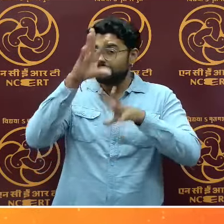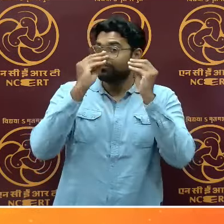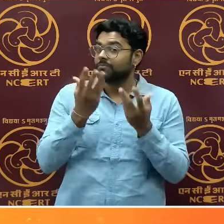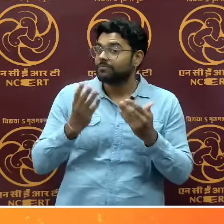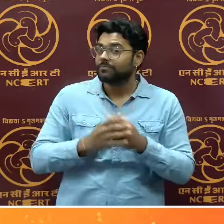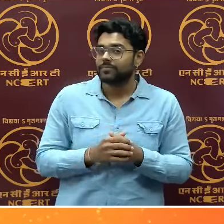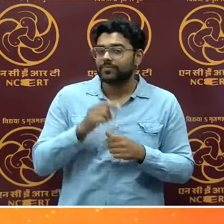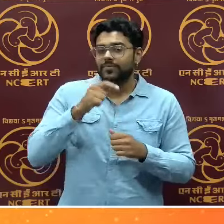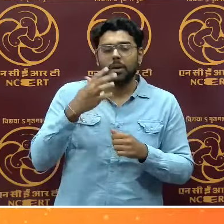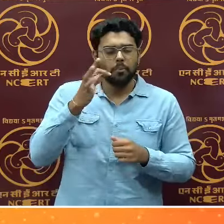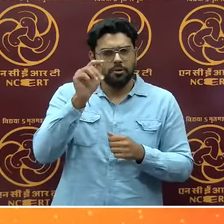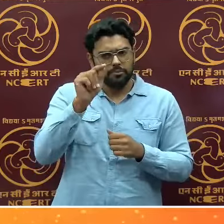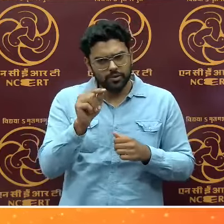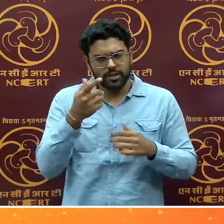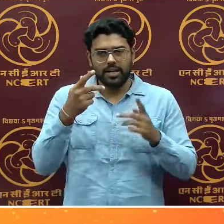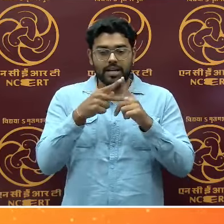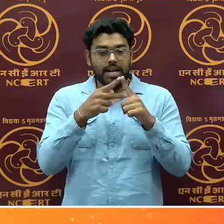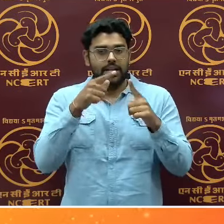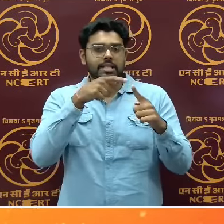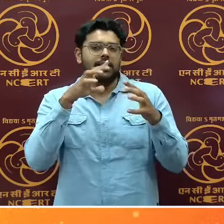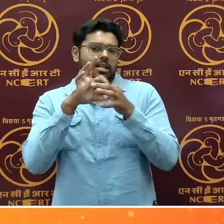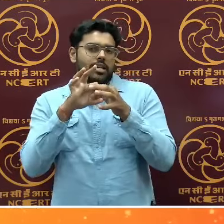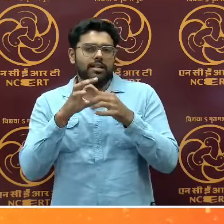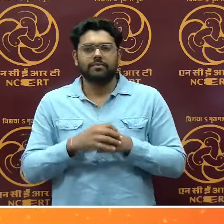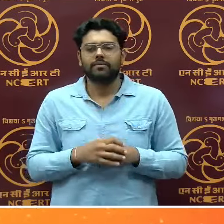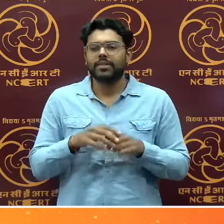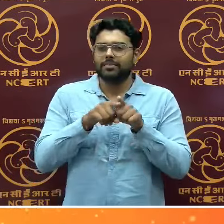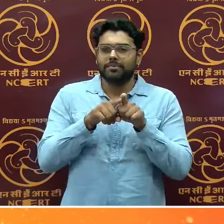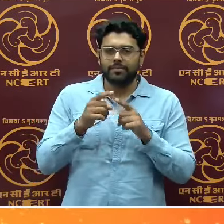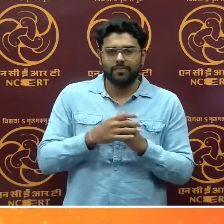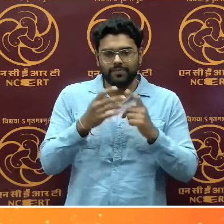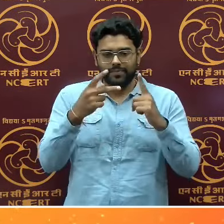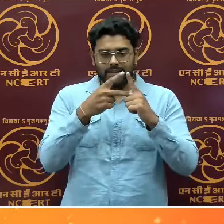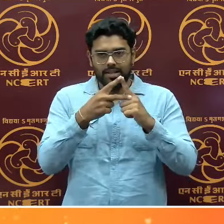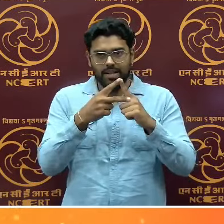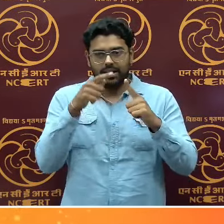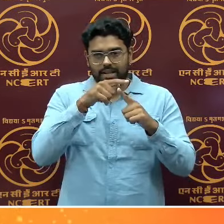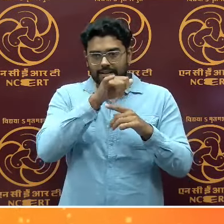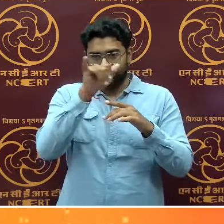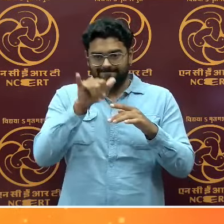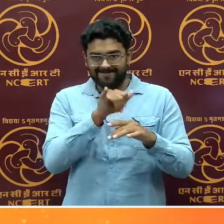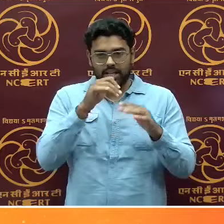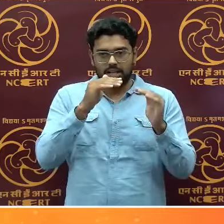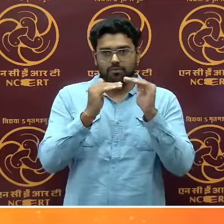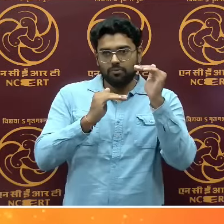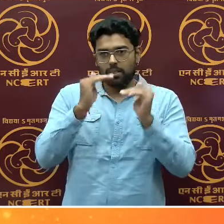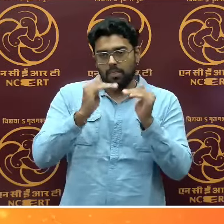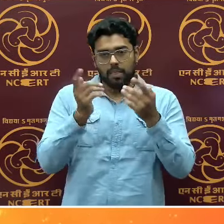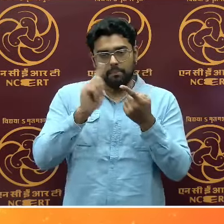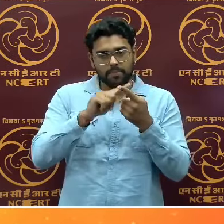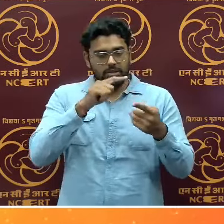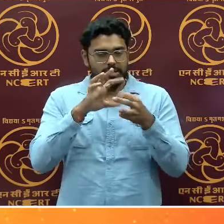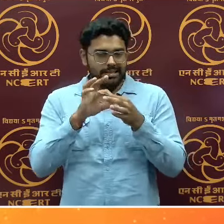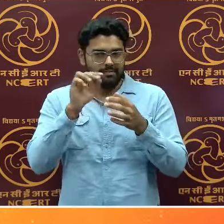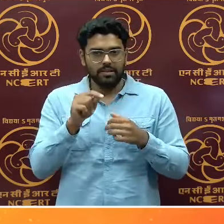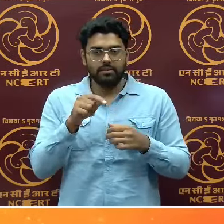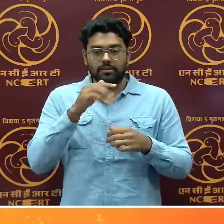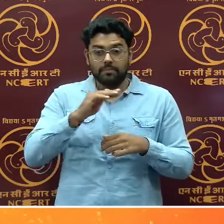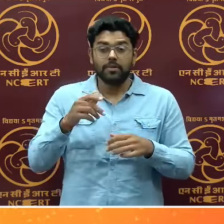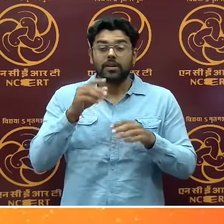important property of triangles, that is triangle inequality property. They learnt when